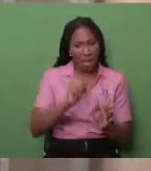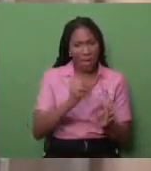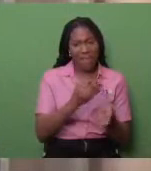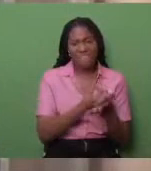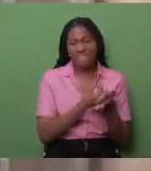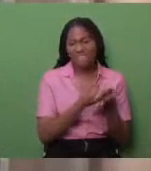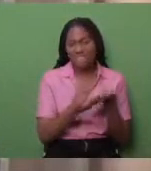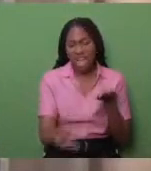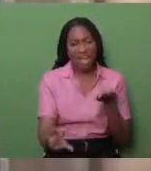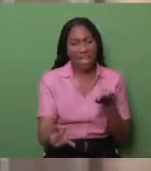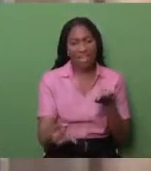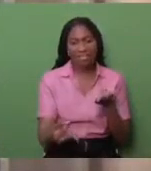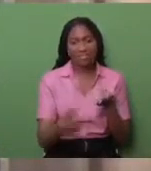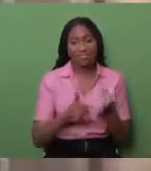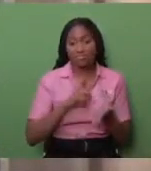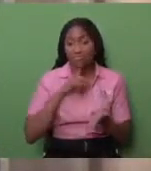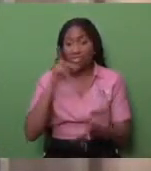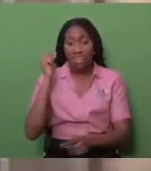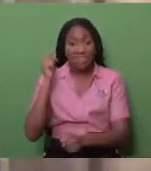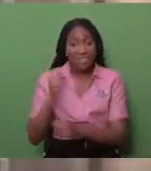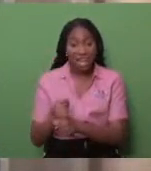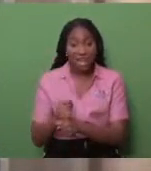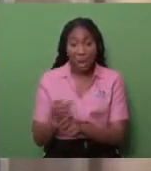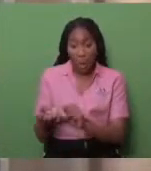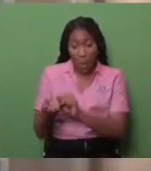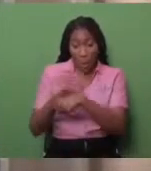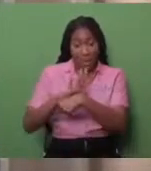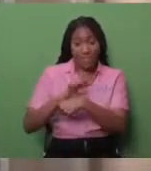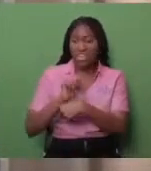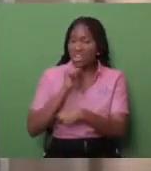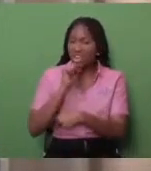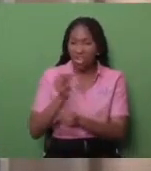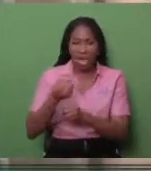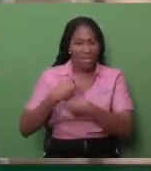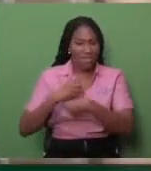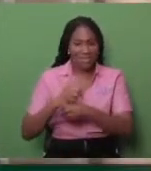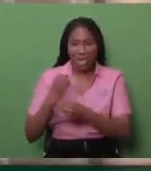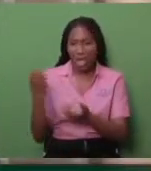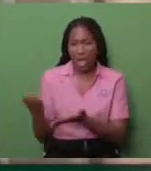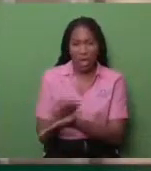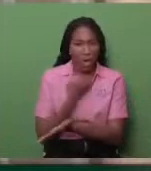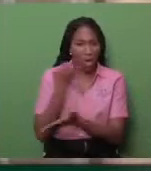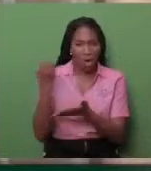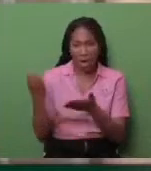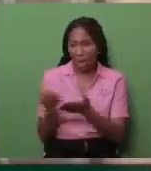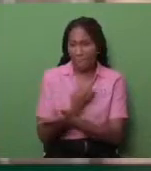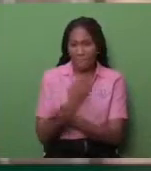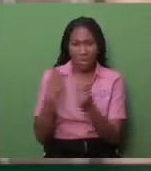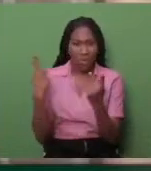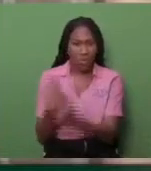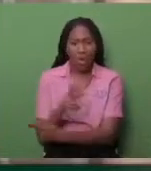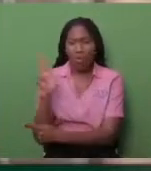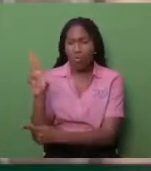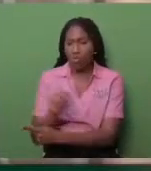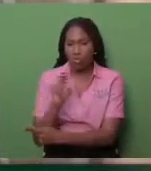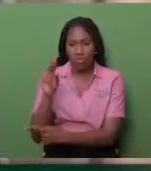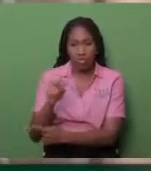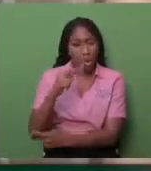fact, COVID didn't take our economy to junk status. It was a Rowley-led